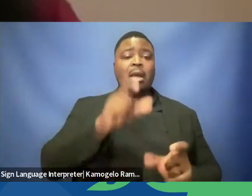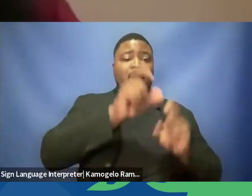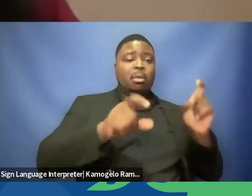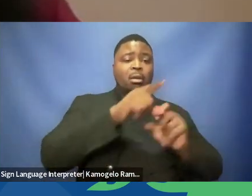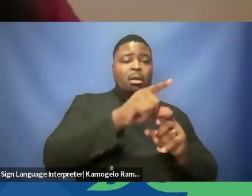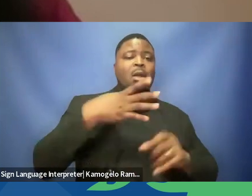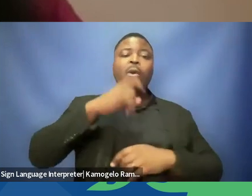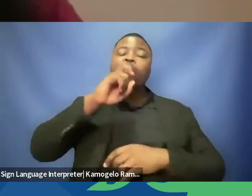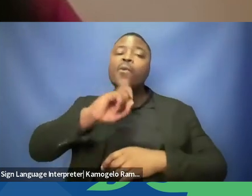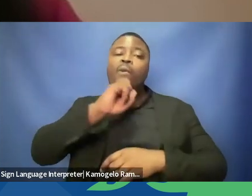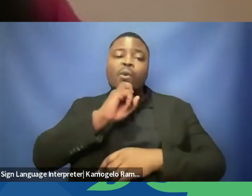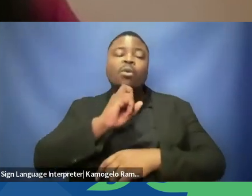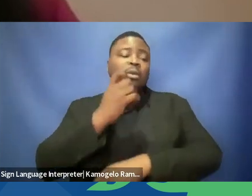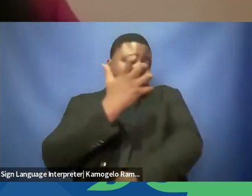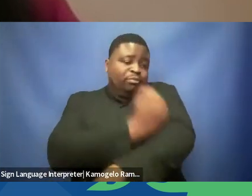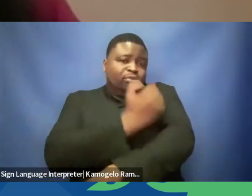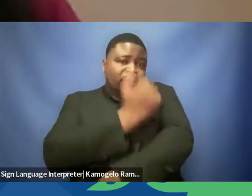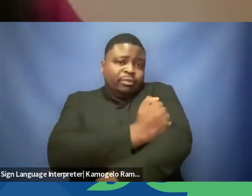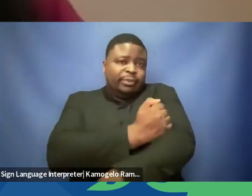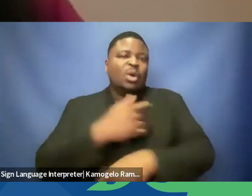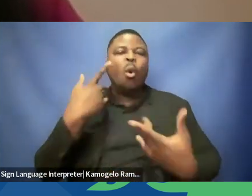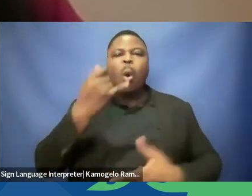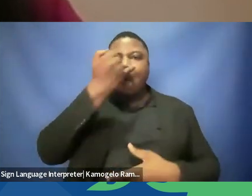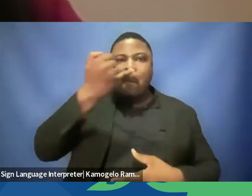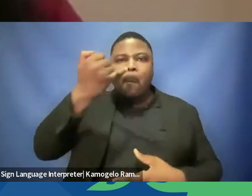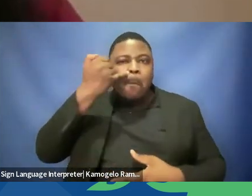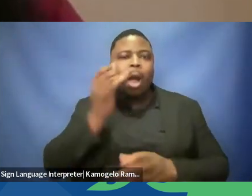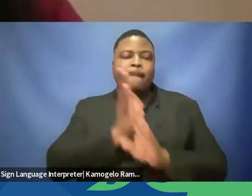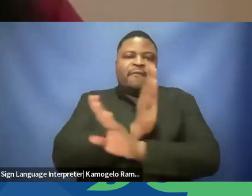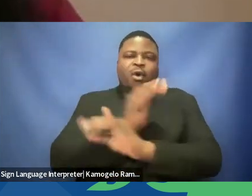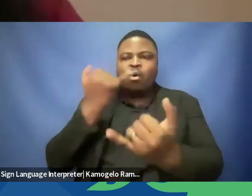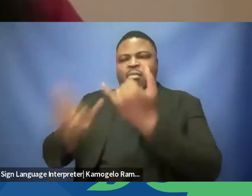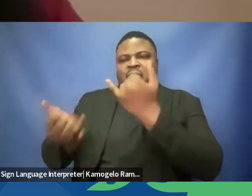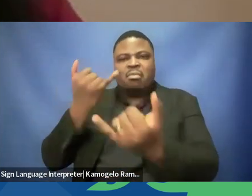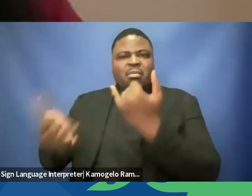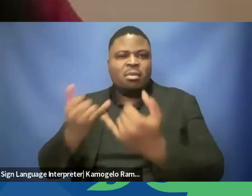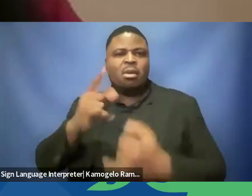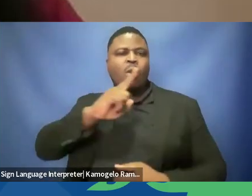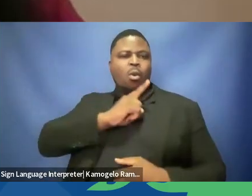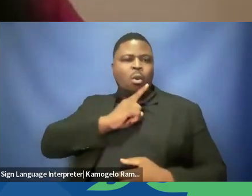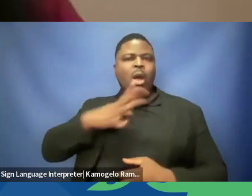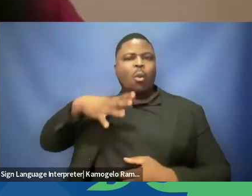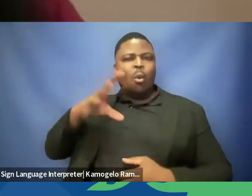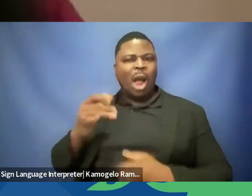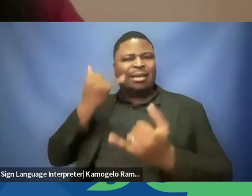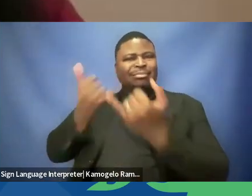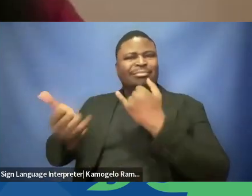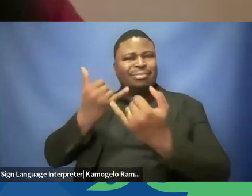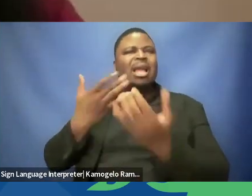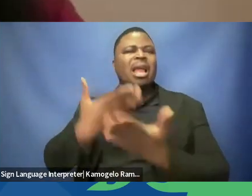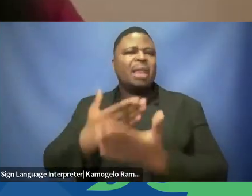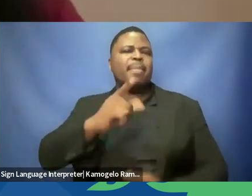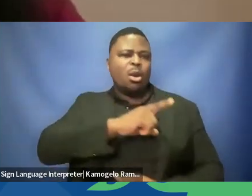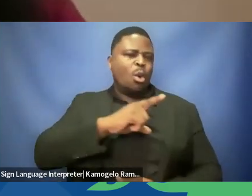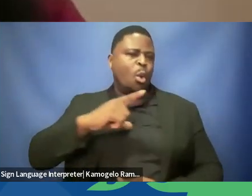substances before or during sexual activity to enhance, prolong, and intensify the sexual